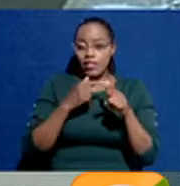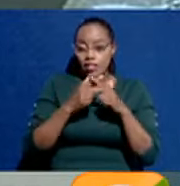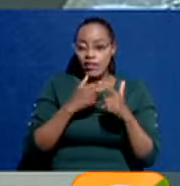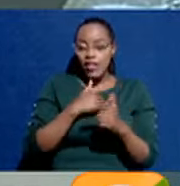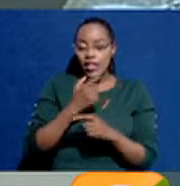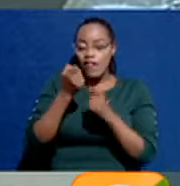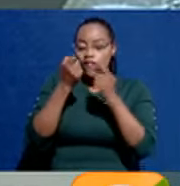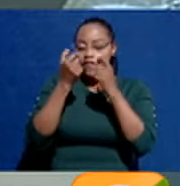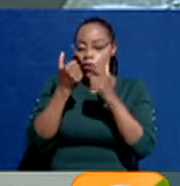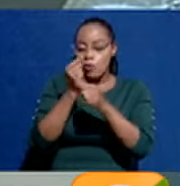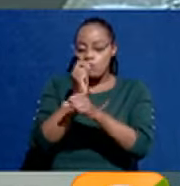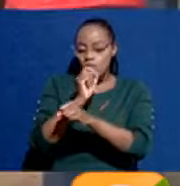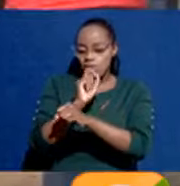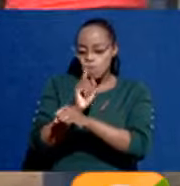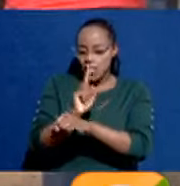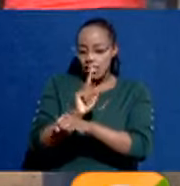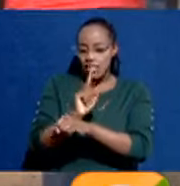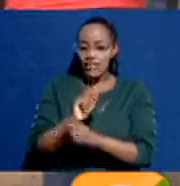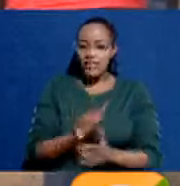second.